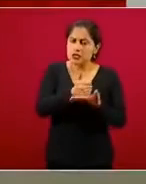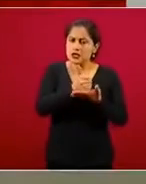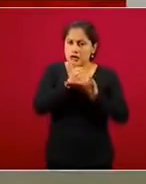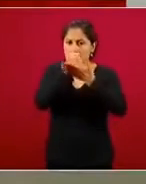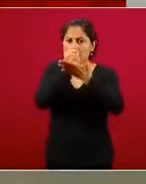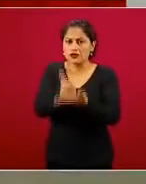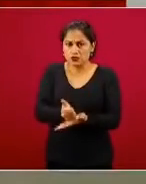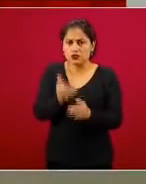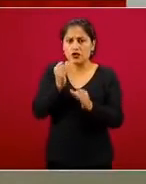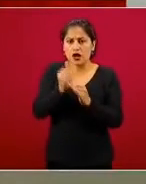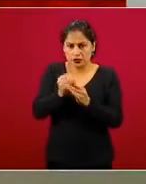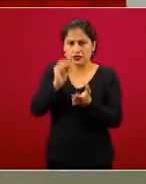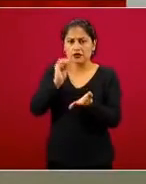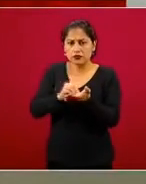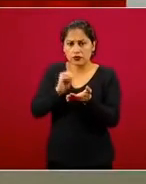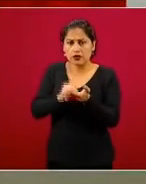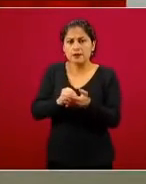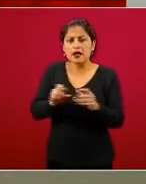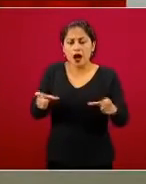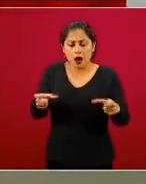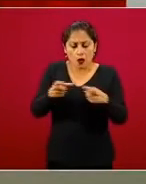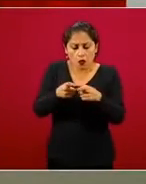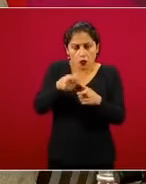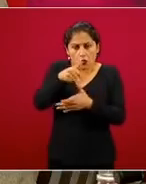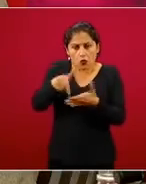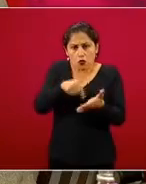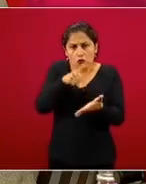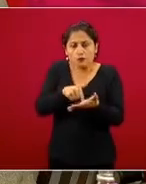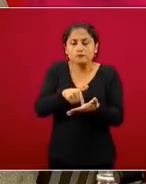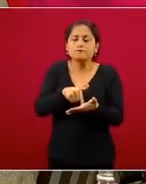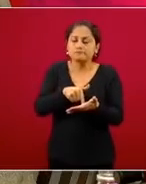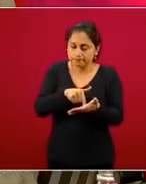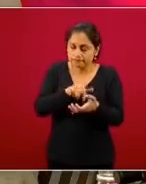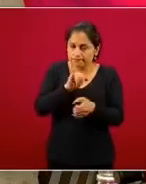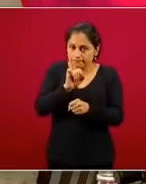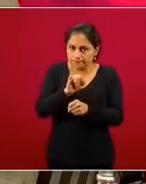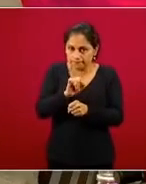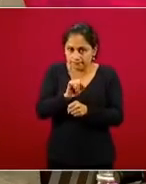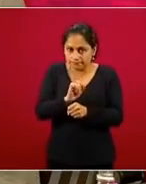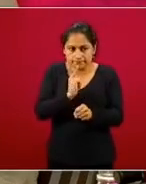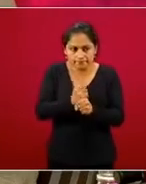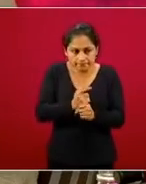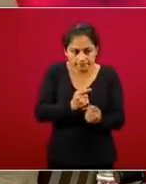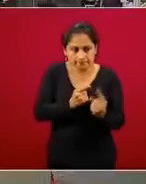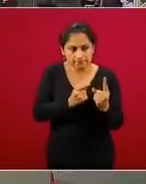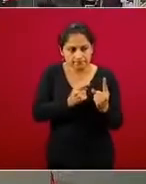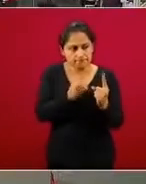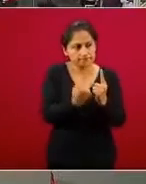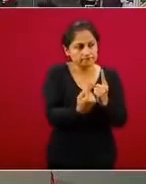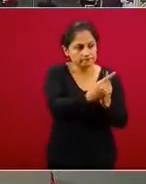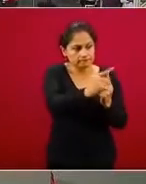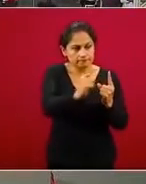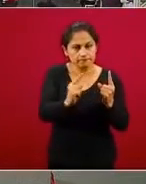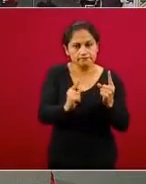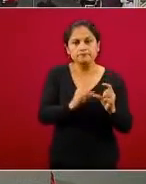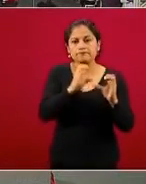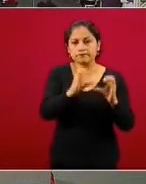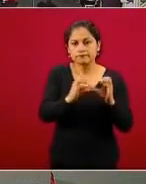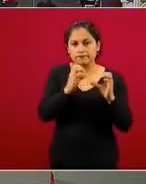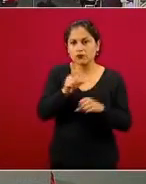mean that we stopped tracking individual cases? No. We continue to do both, but the focus